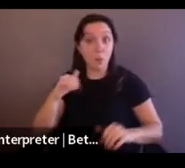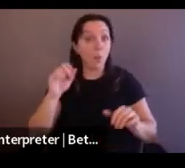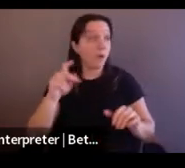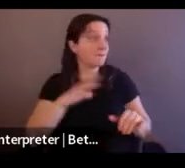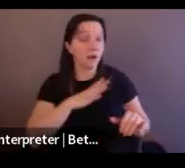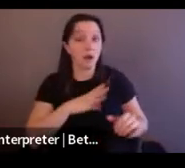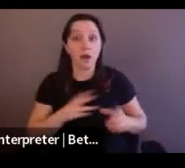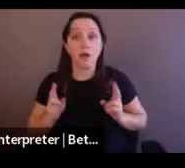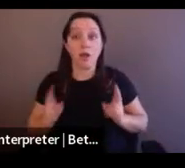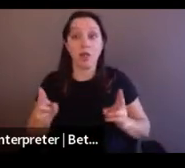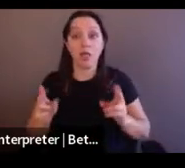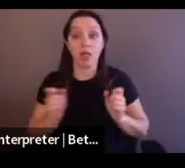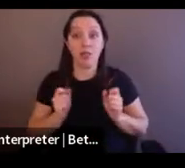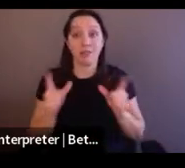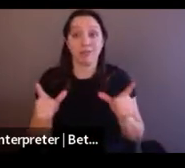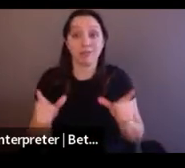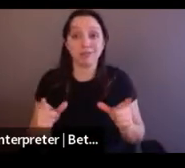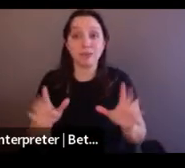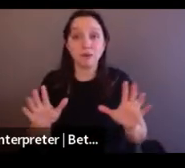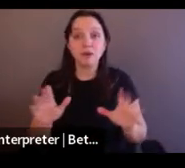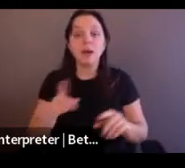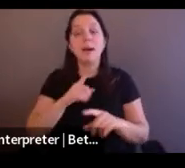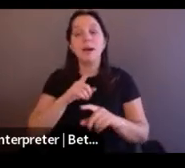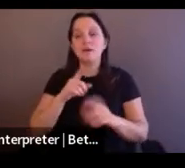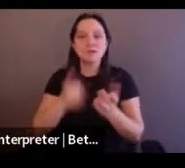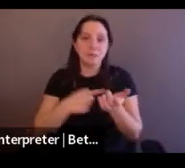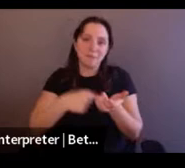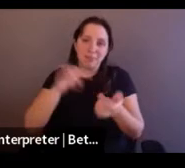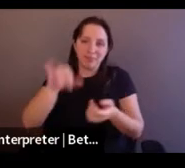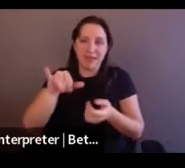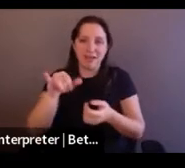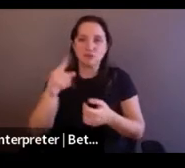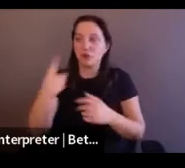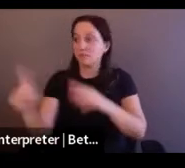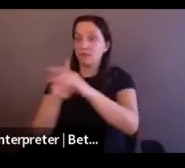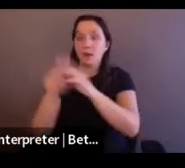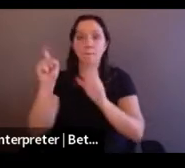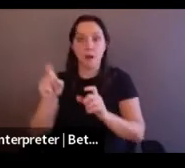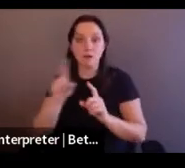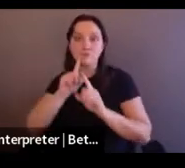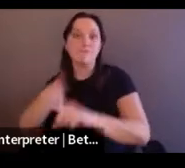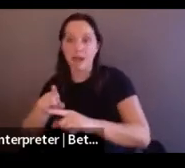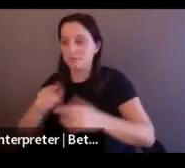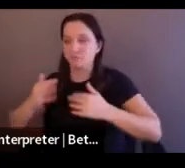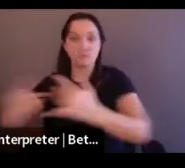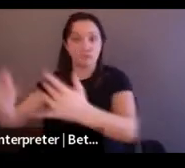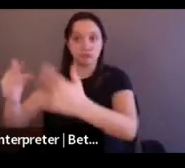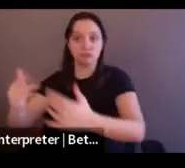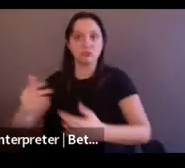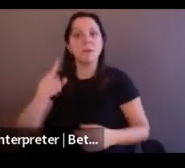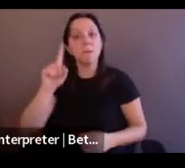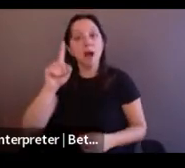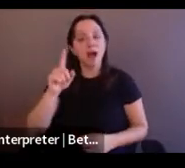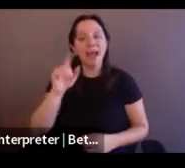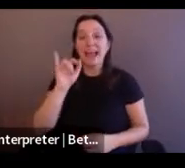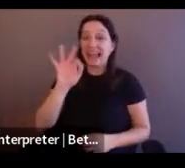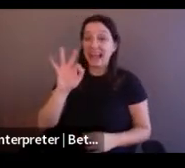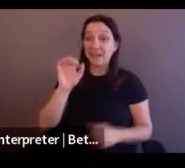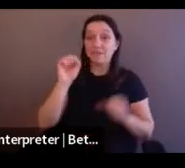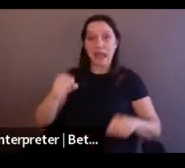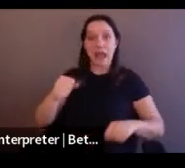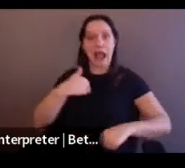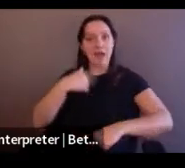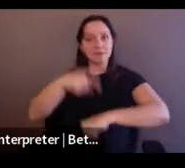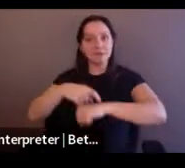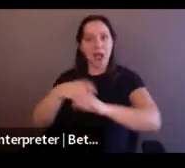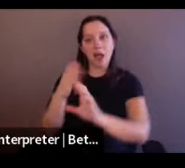kind of figure it out. But when we have the luxury of planning time, that's another piece we want to think about. How do we equip our staff to set